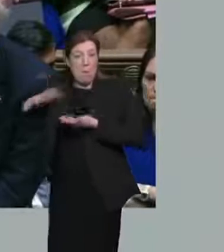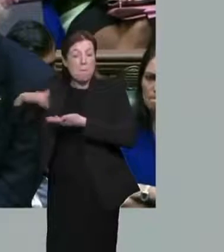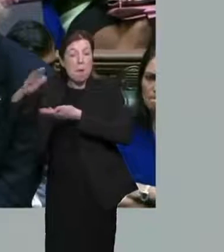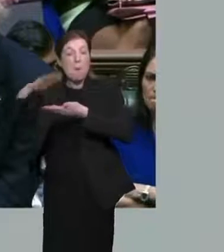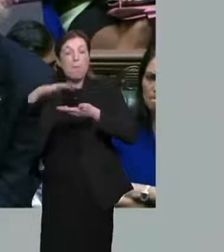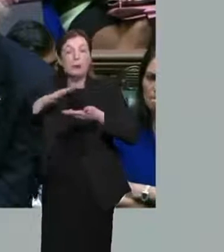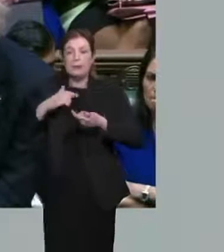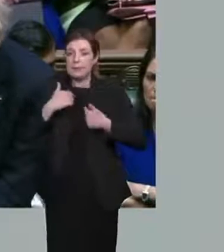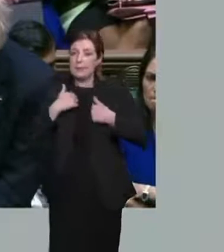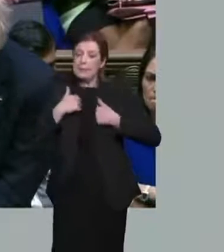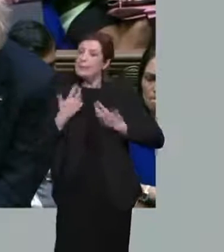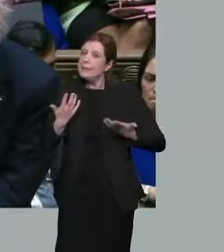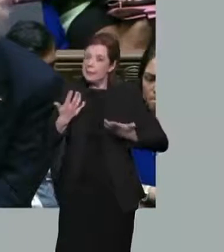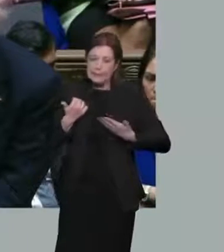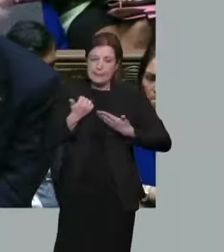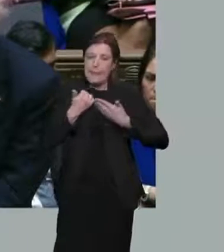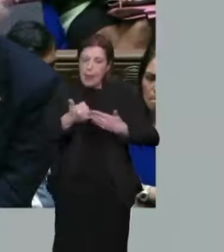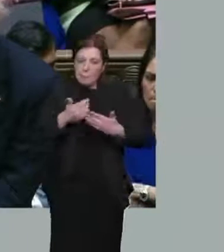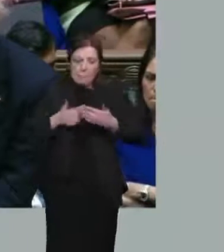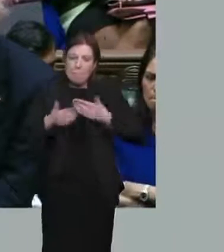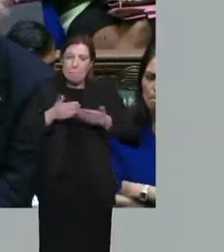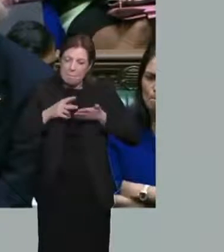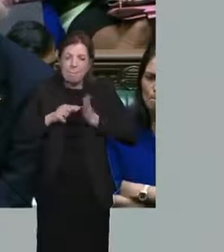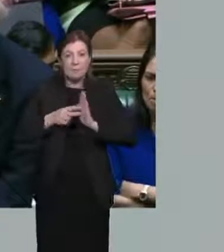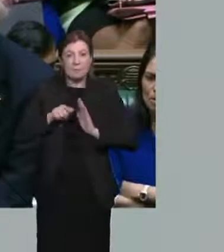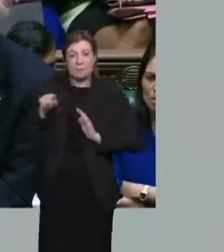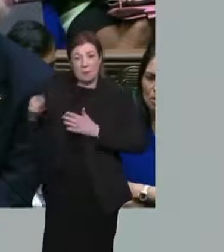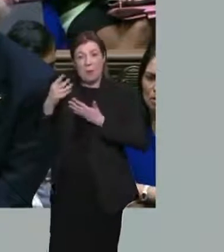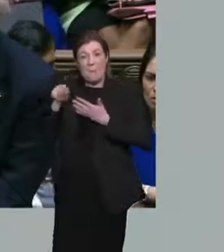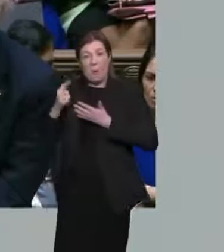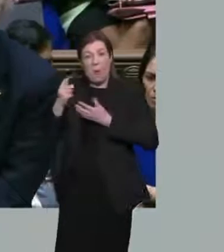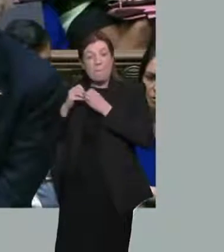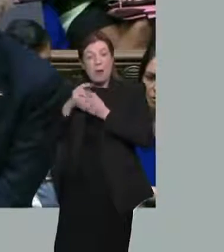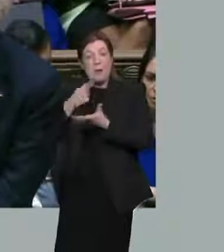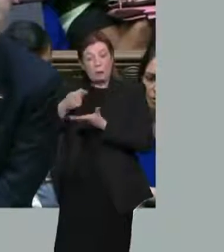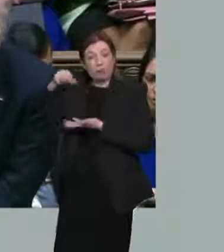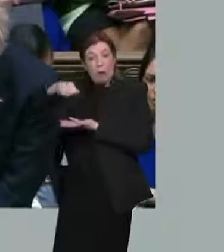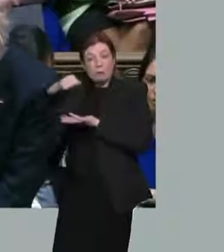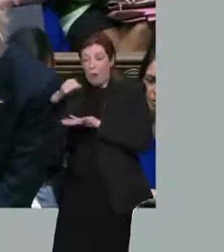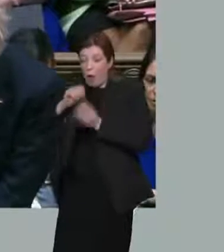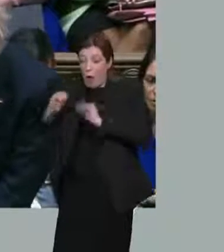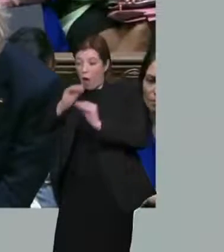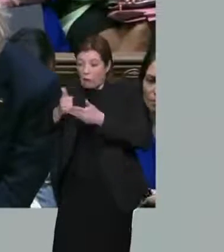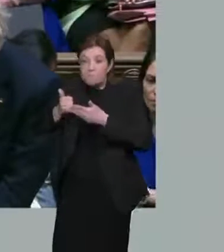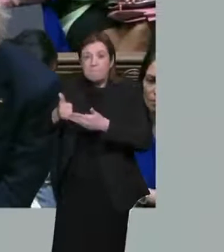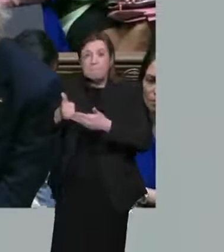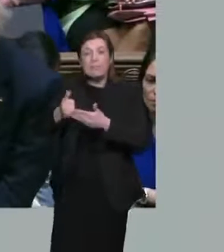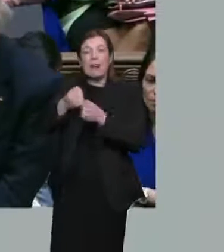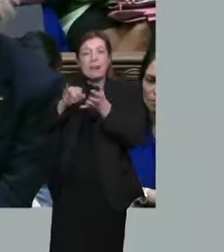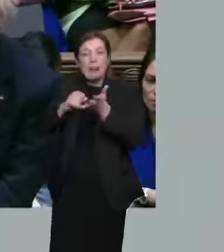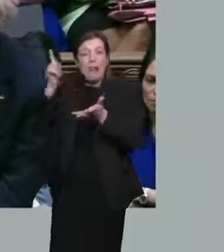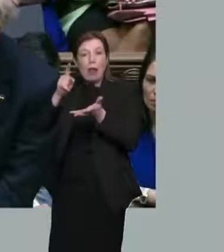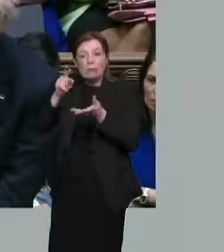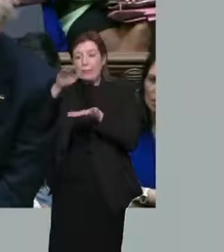to help people. The Chancellor's put another £9.1 billion into reducing the cost of energy for